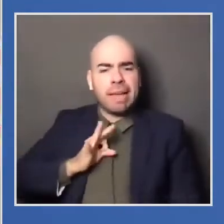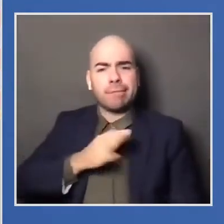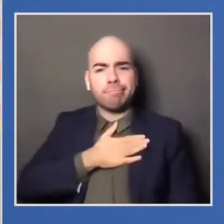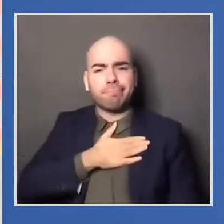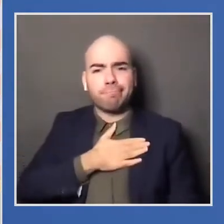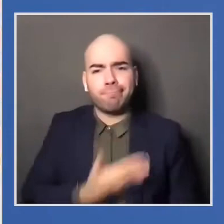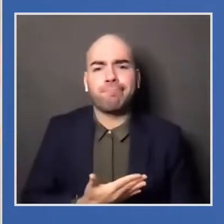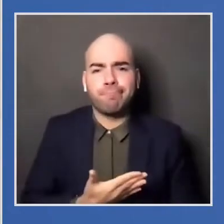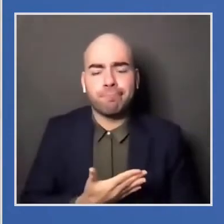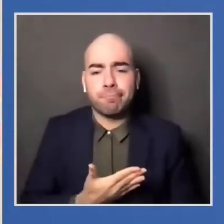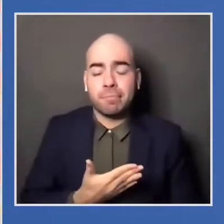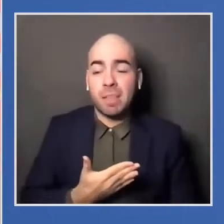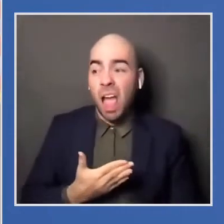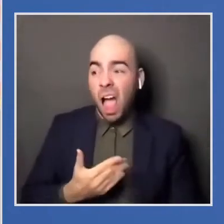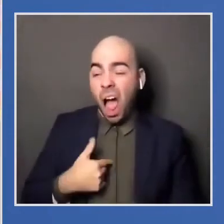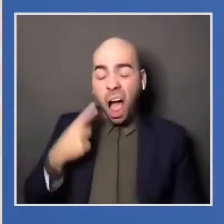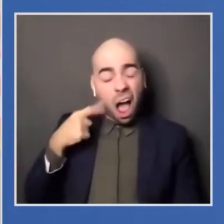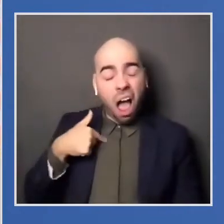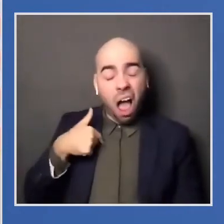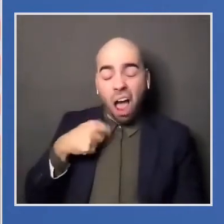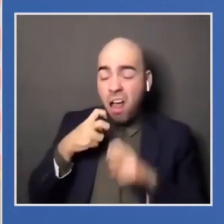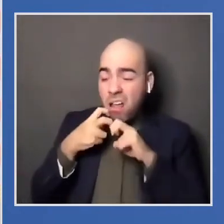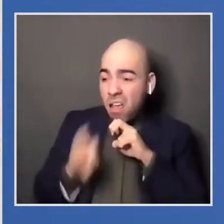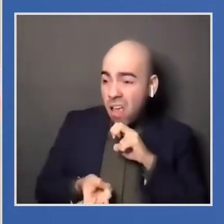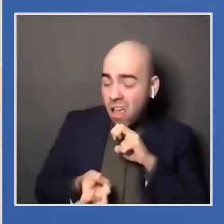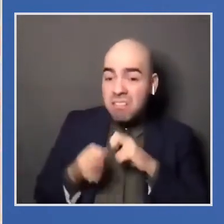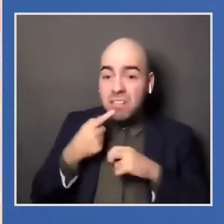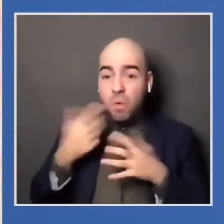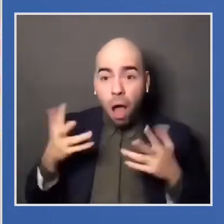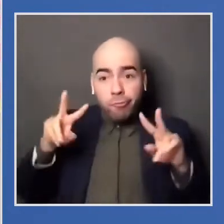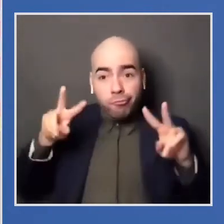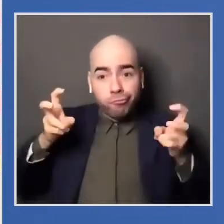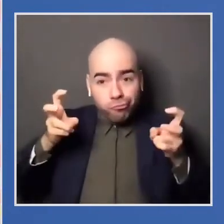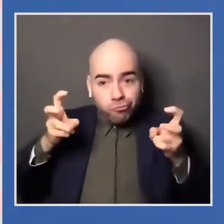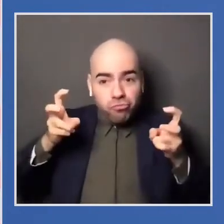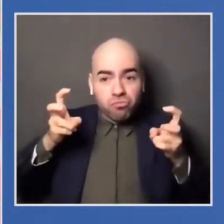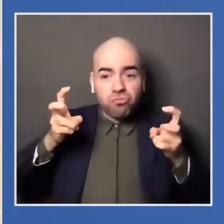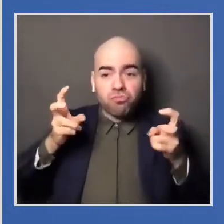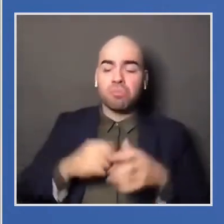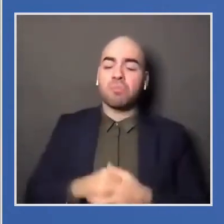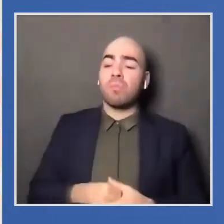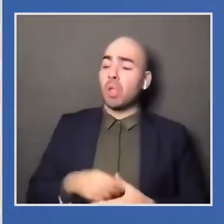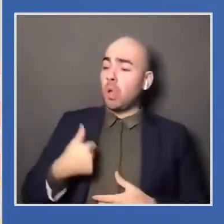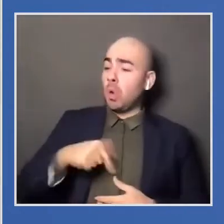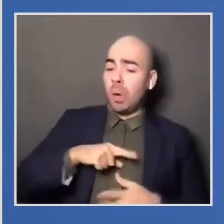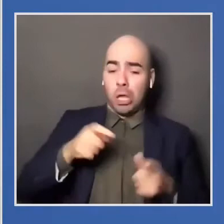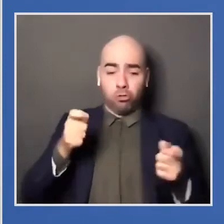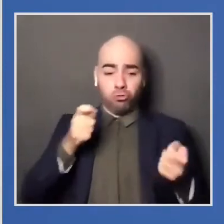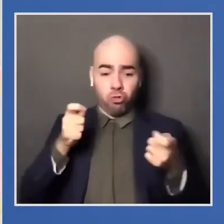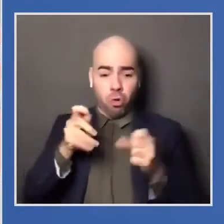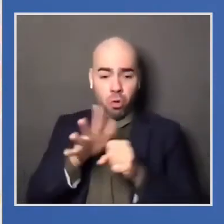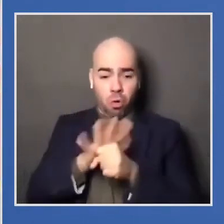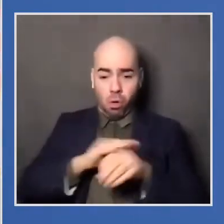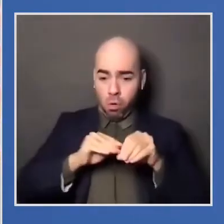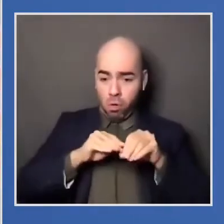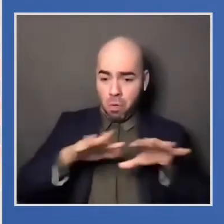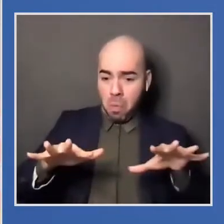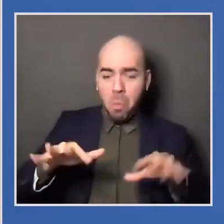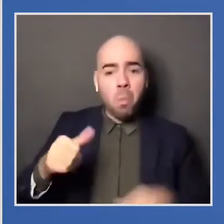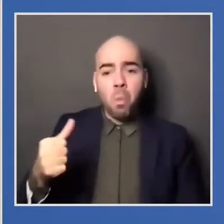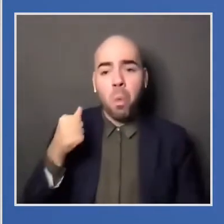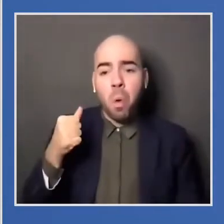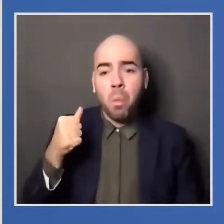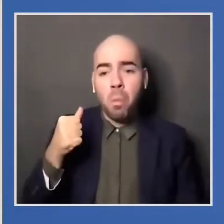say, saying, quote, "We're not going to control the pandemic," end of quote. We're